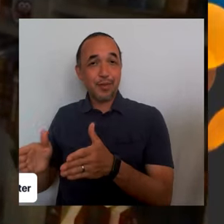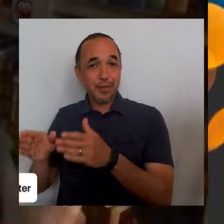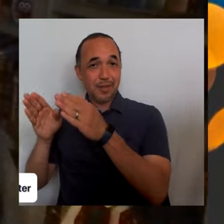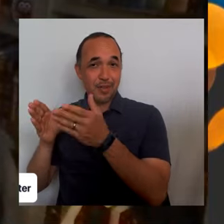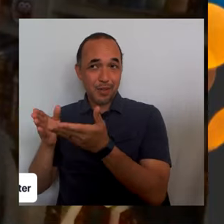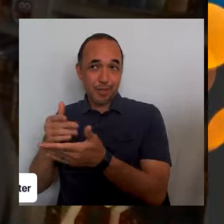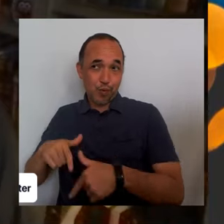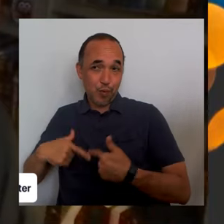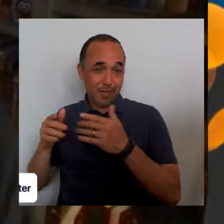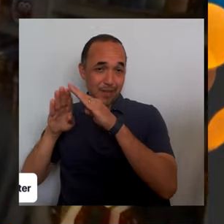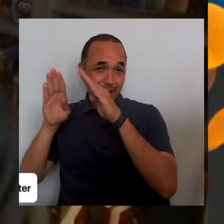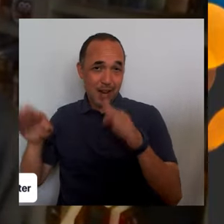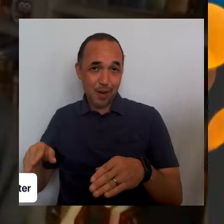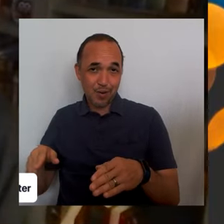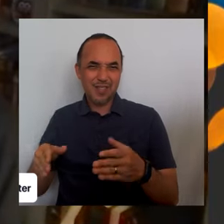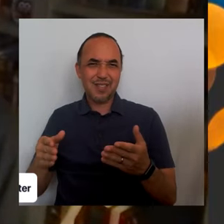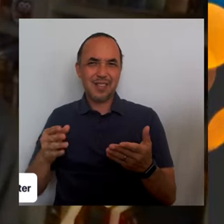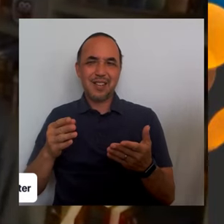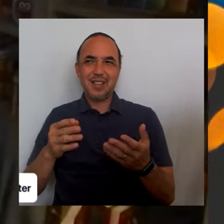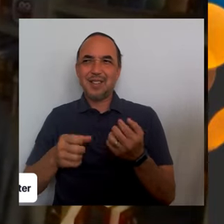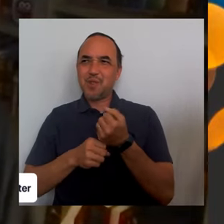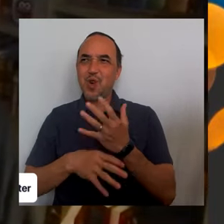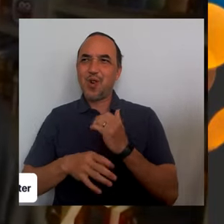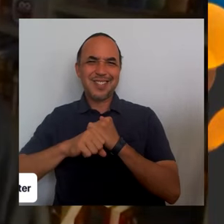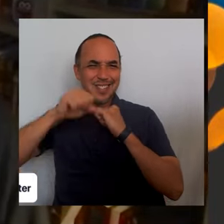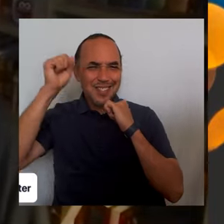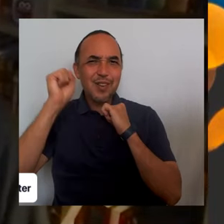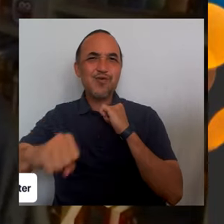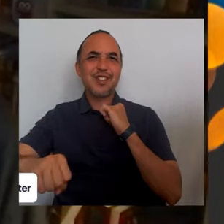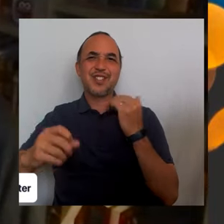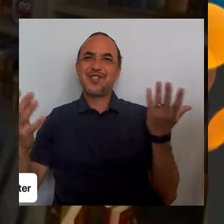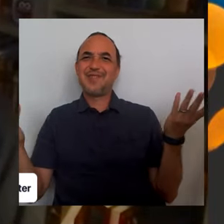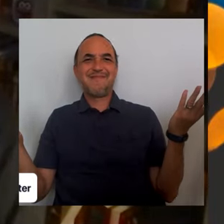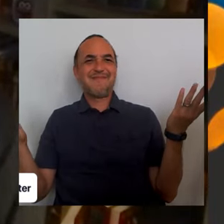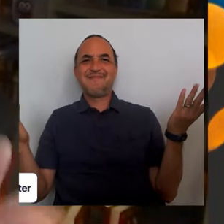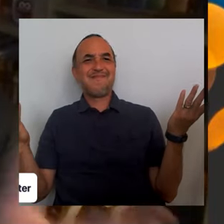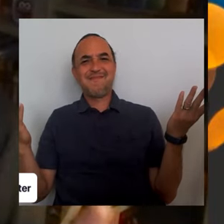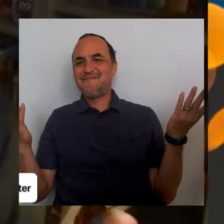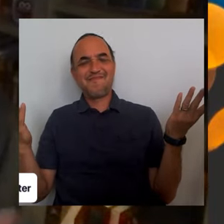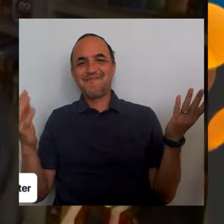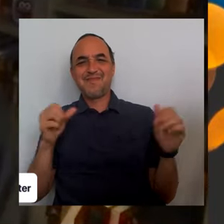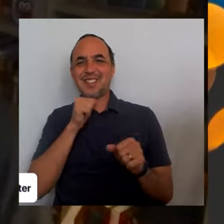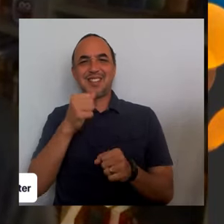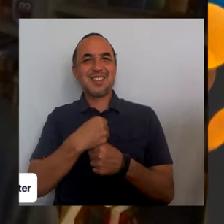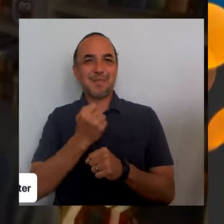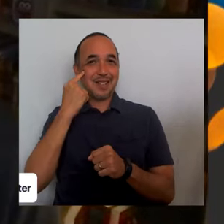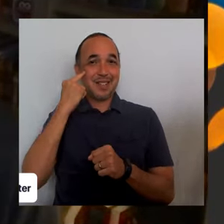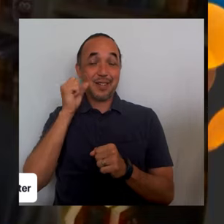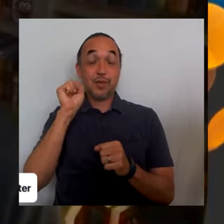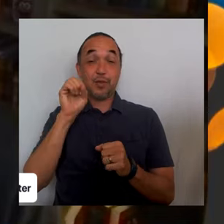things and makes things, it just doesn't make any sense to do that. So looking at things skeptically